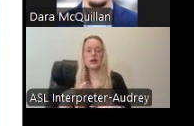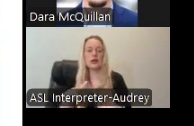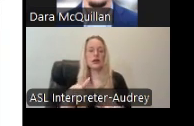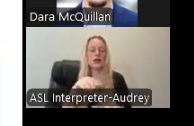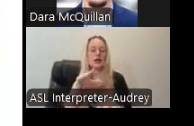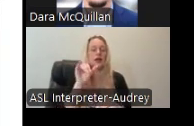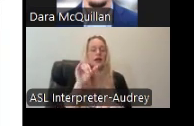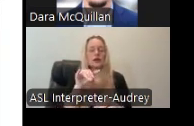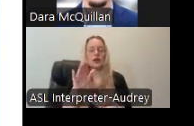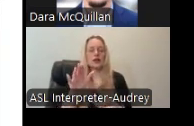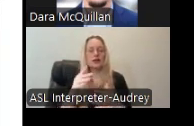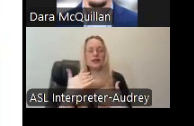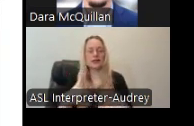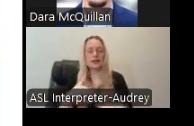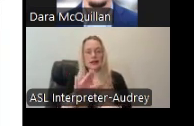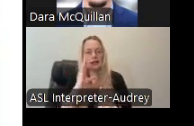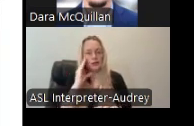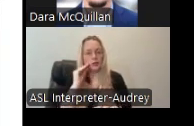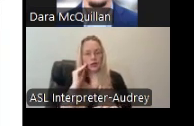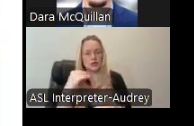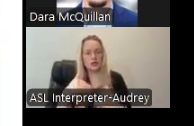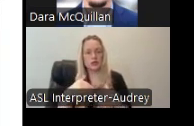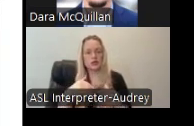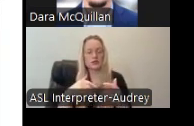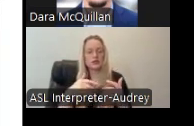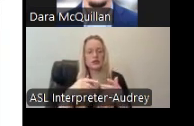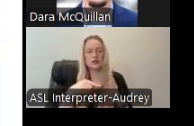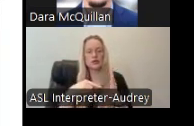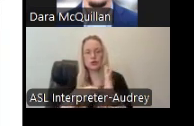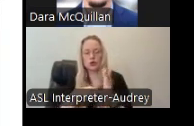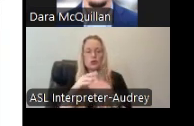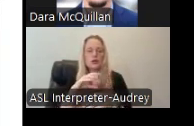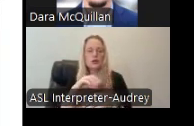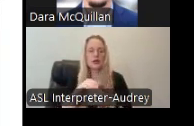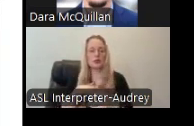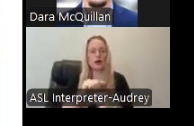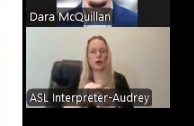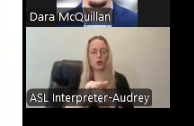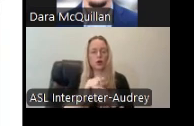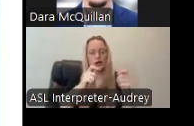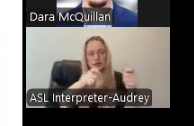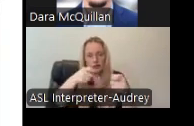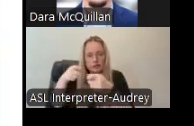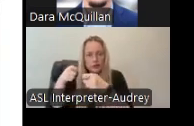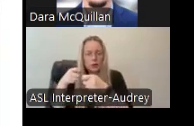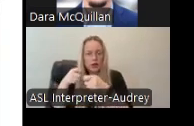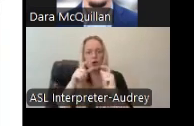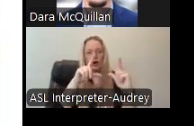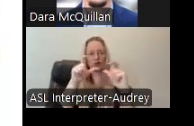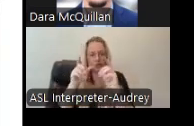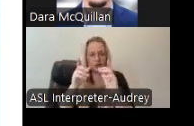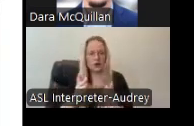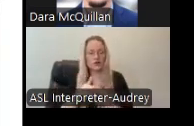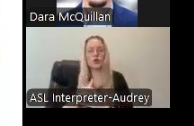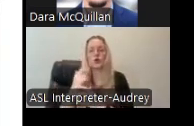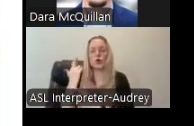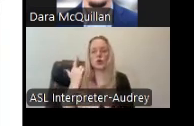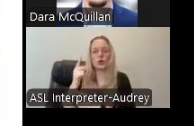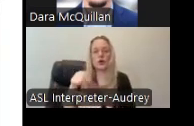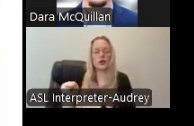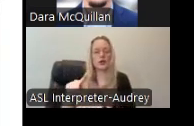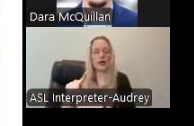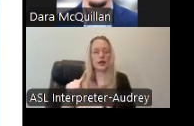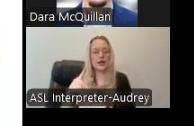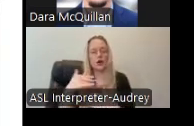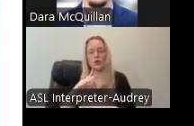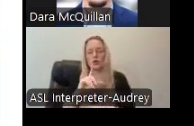that highlights the work that I've done as a filmmaker and a photographer. The reason is the way they are very benevolent and